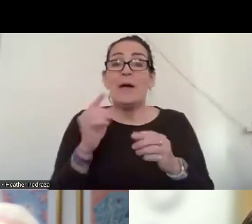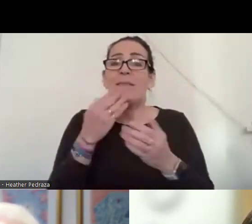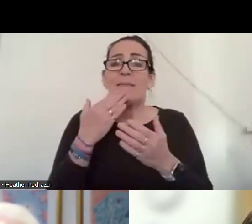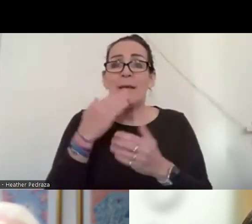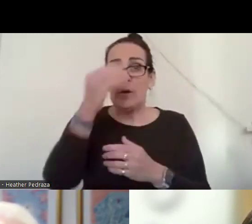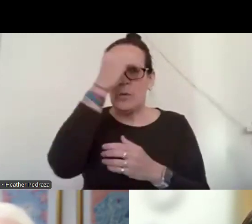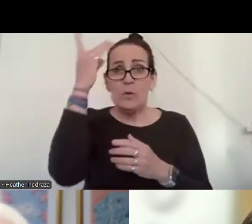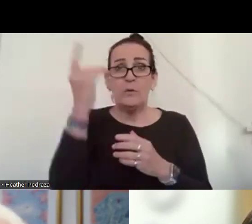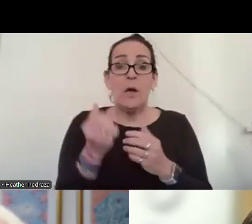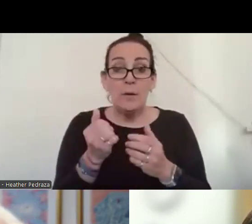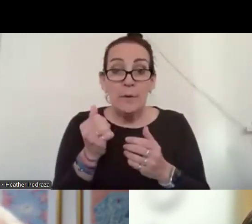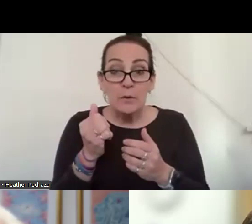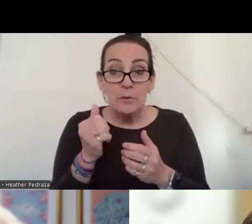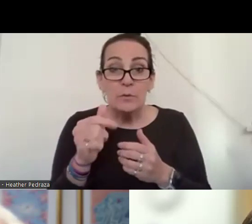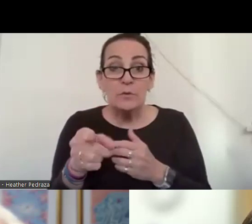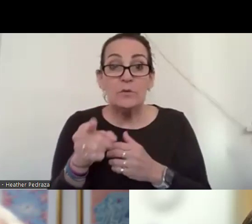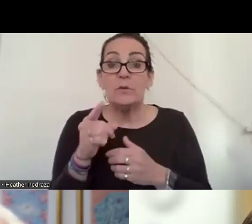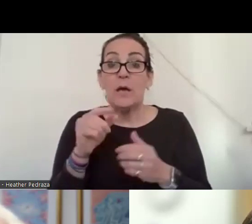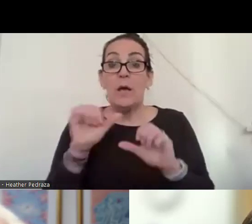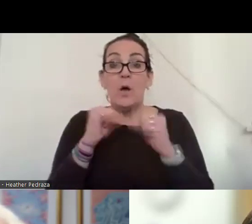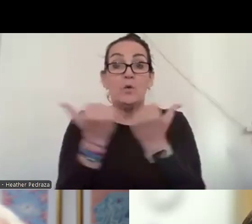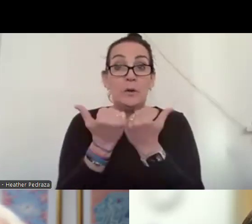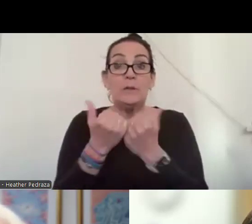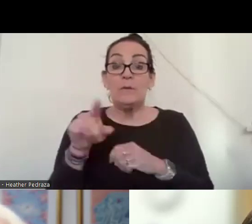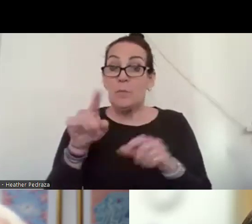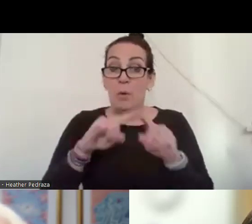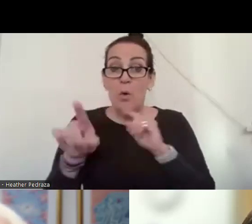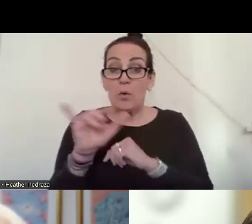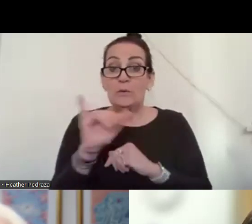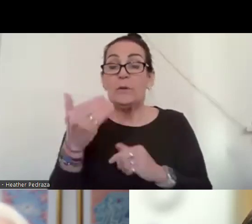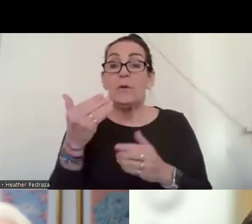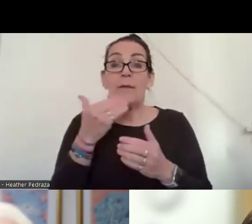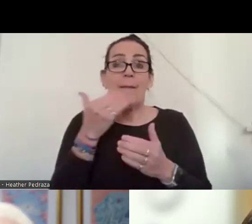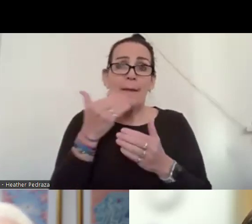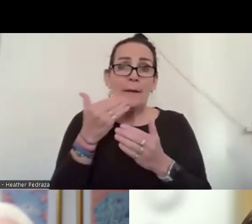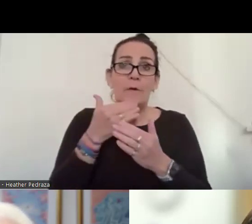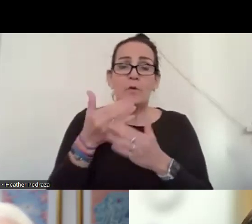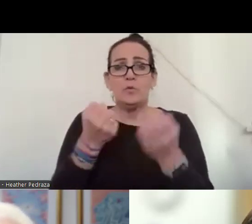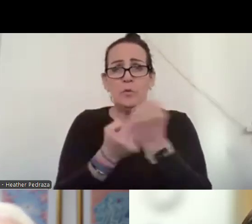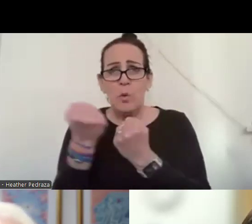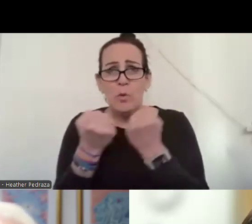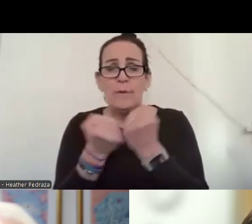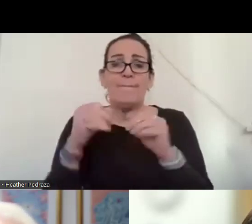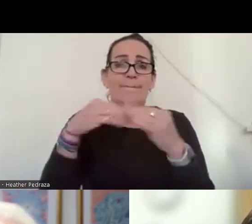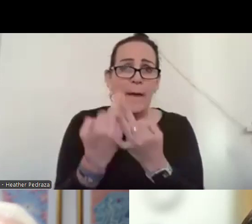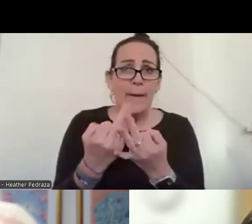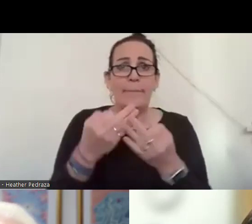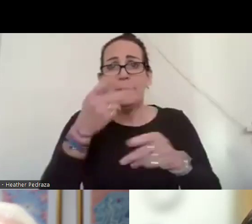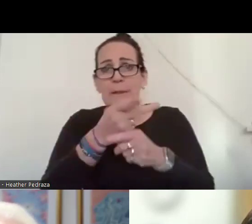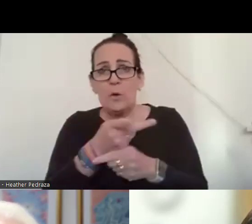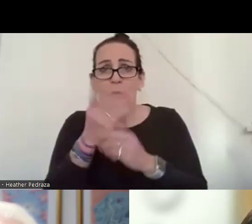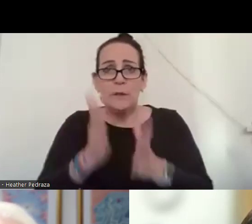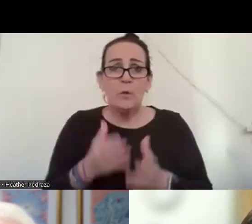advocating for families and caregivers, but also for funding for research. It's really a hugely powerful organization,